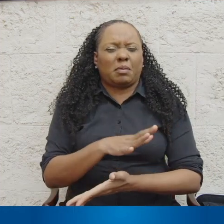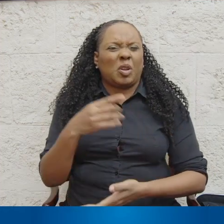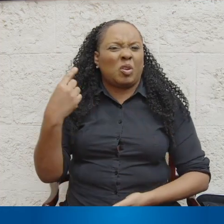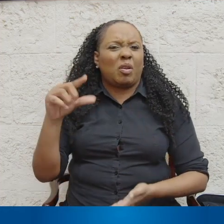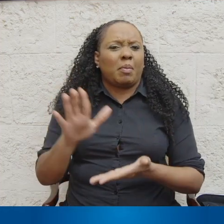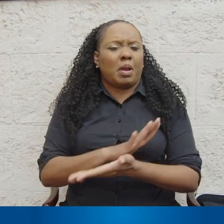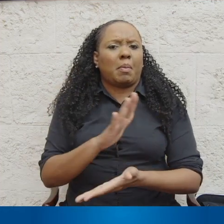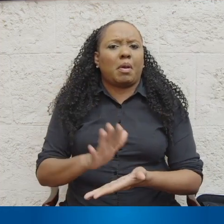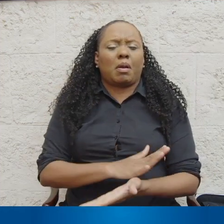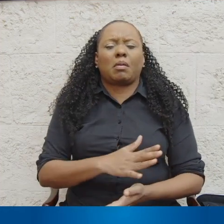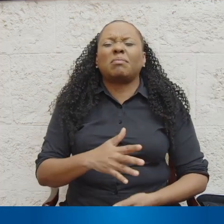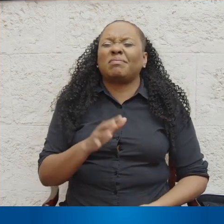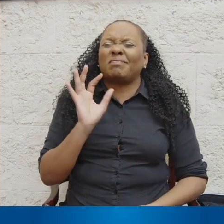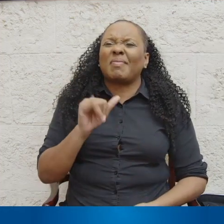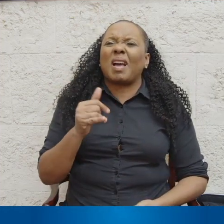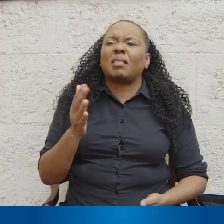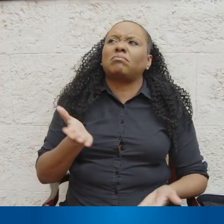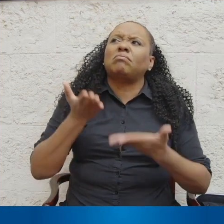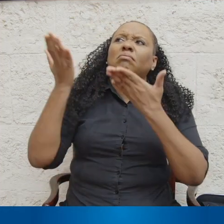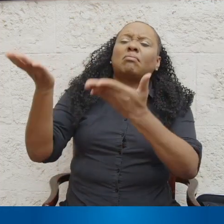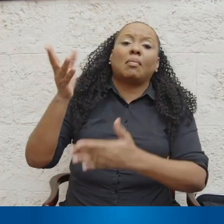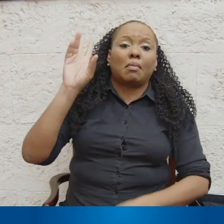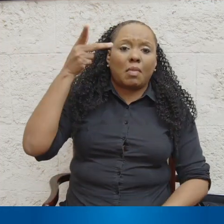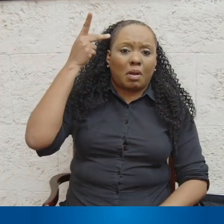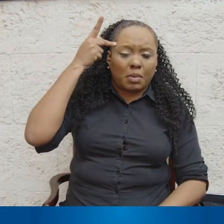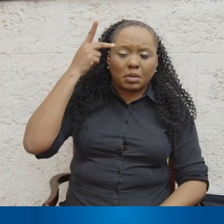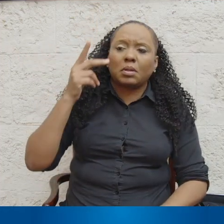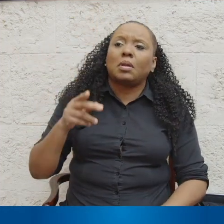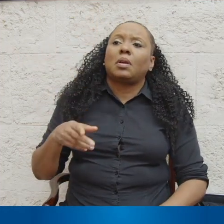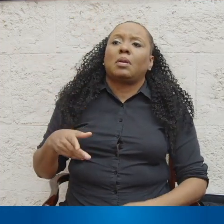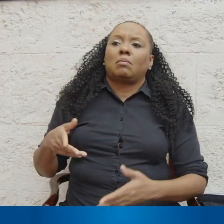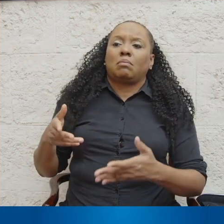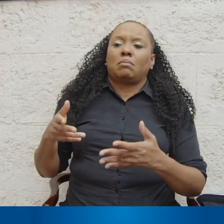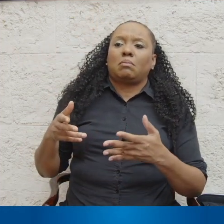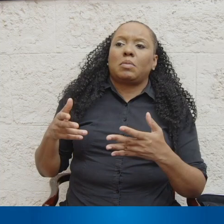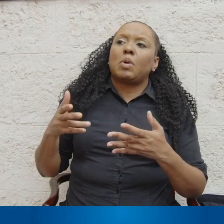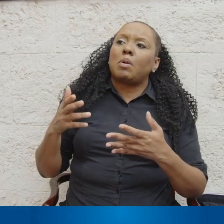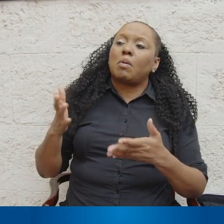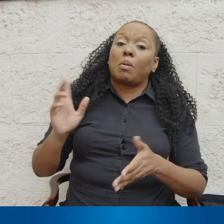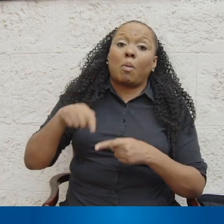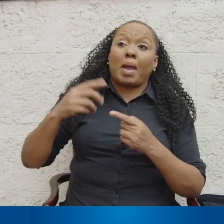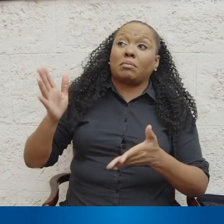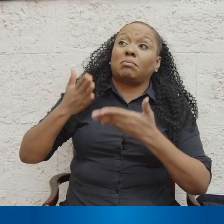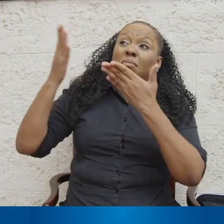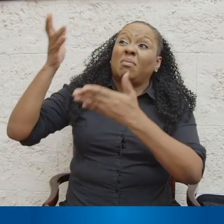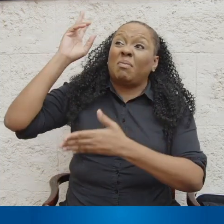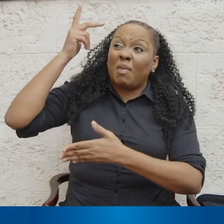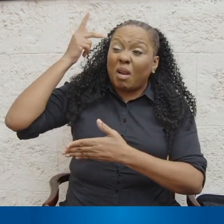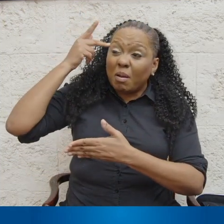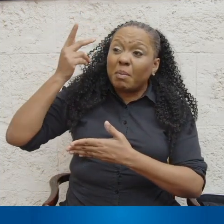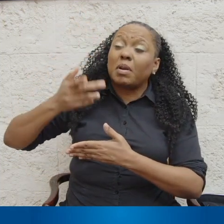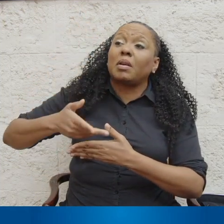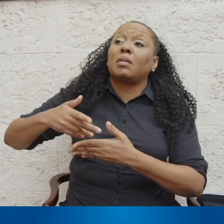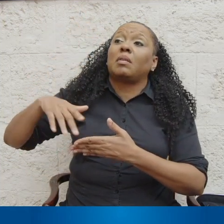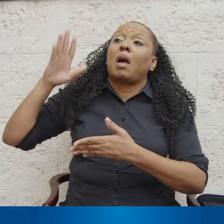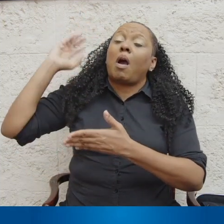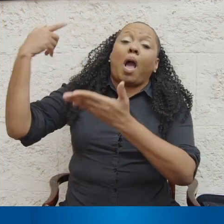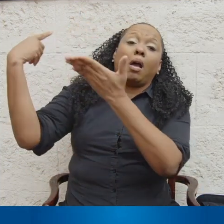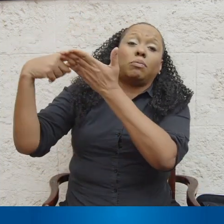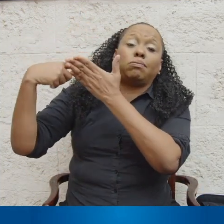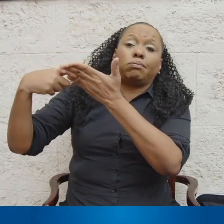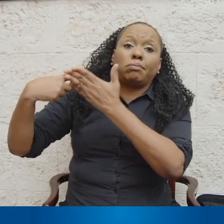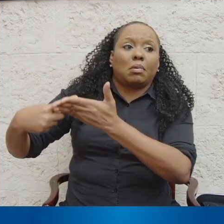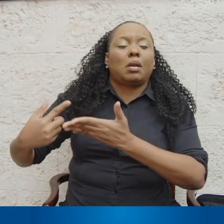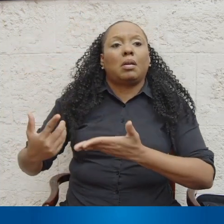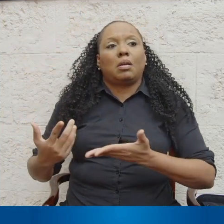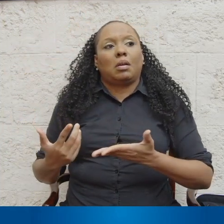in Parliament for persons to weigh in and to have their input in terms of how we treat to the sports policy. because it is not only